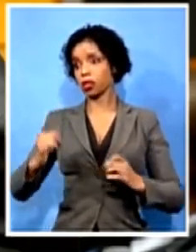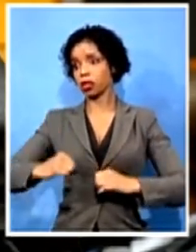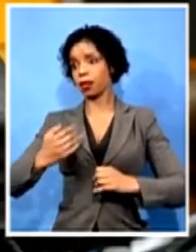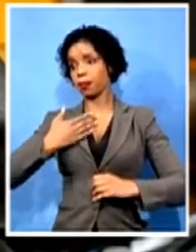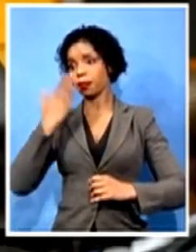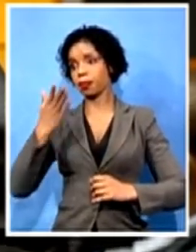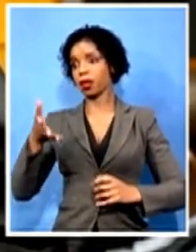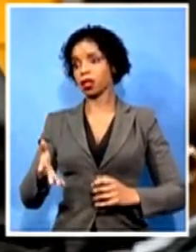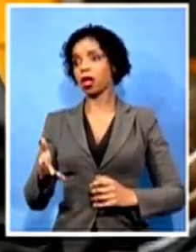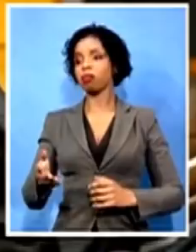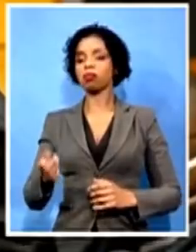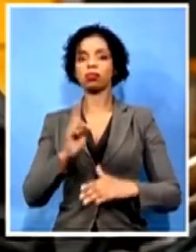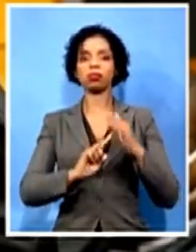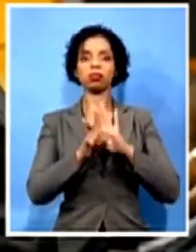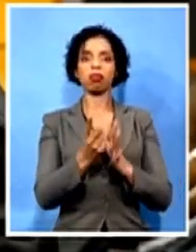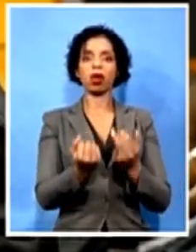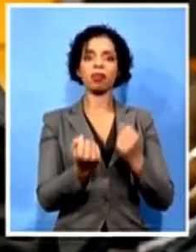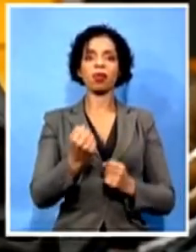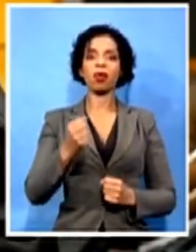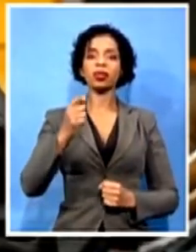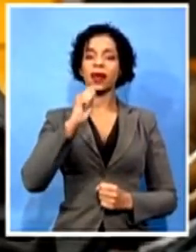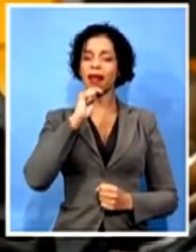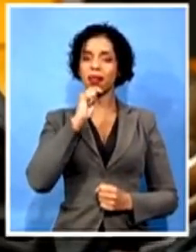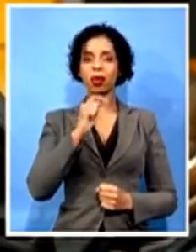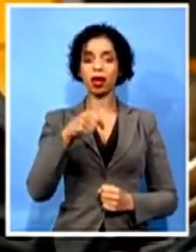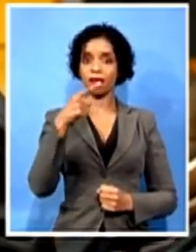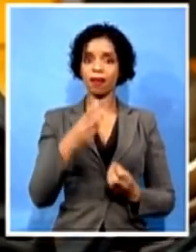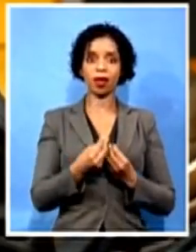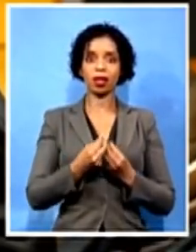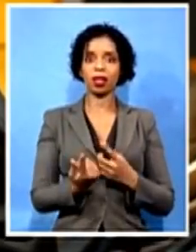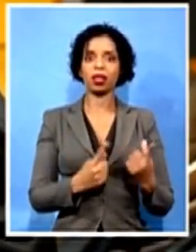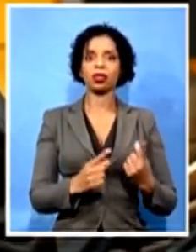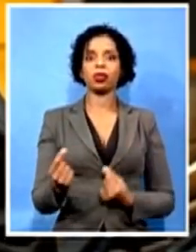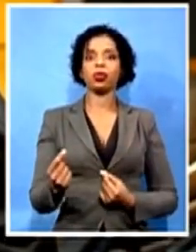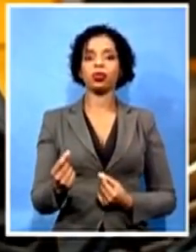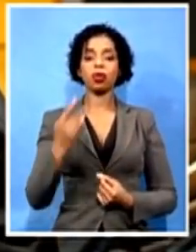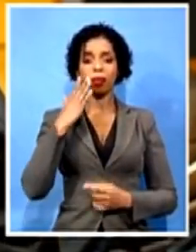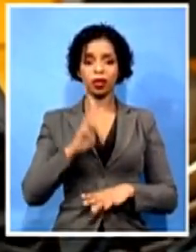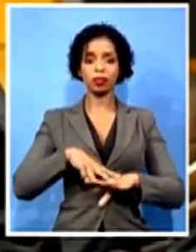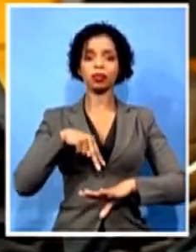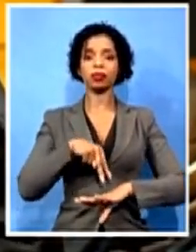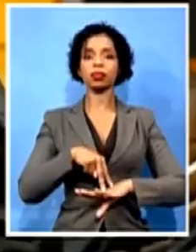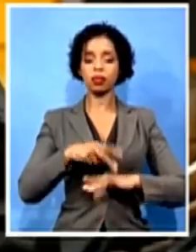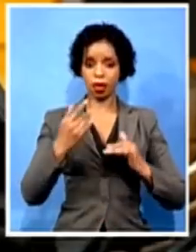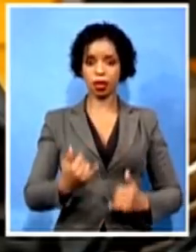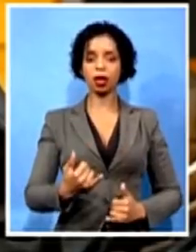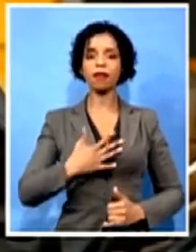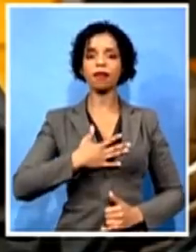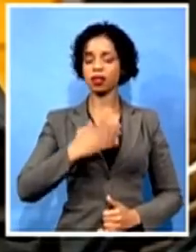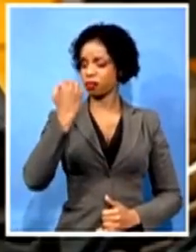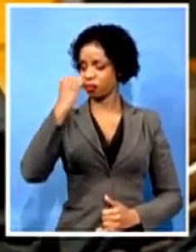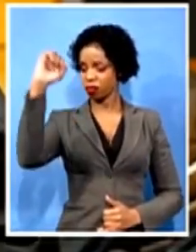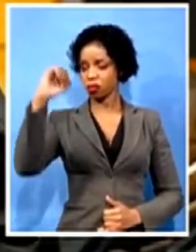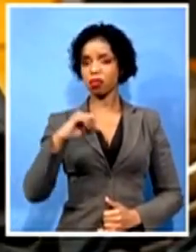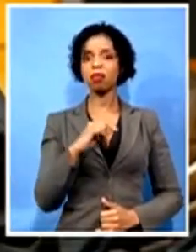court, they don't say a word. When they stand up, oh, we're now opposing. So I find that a